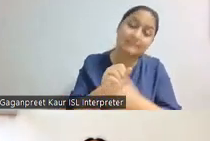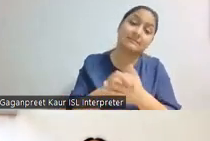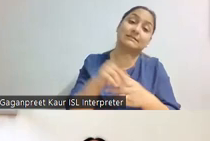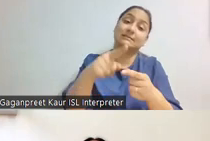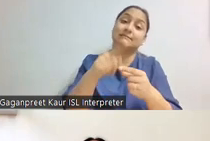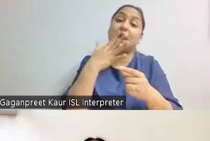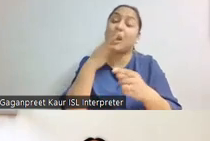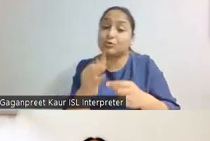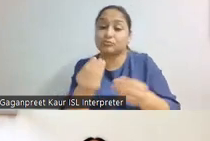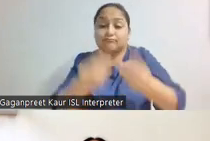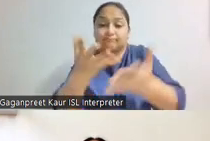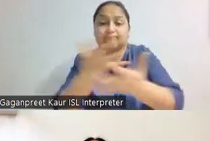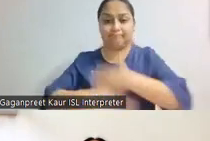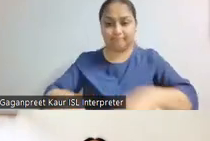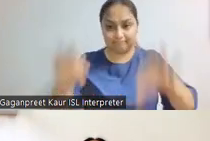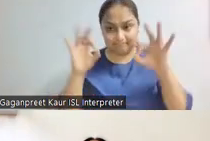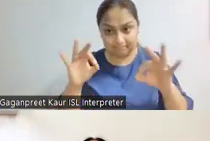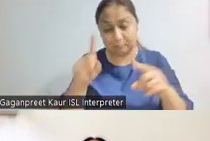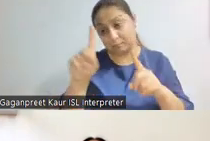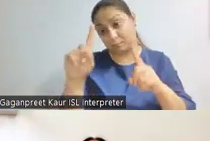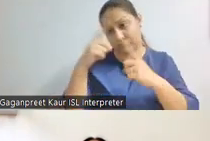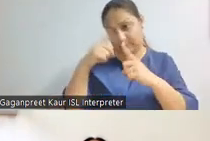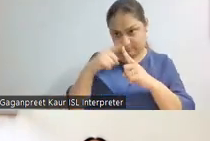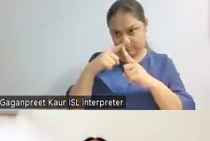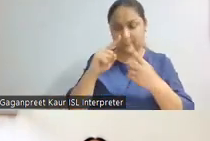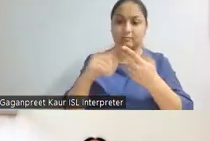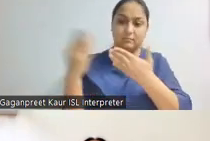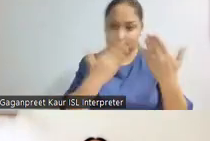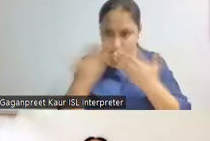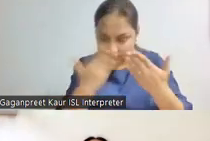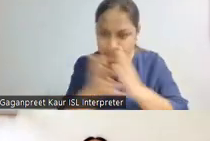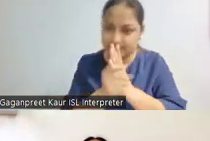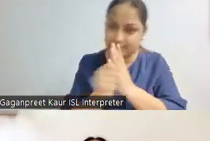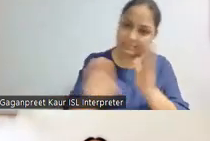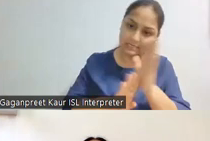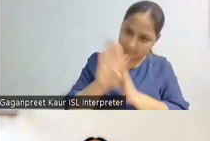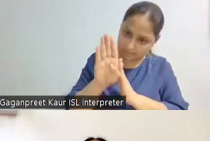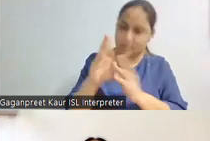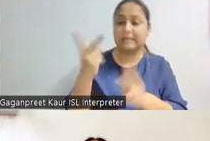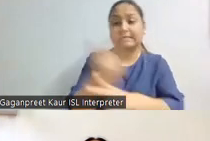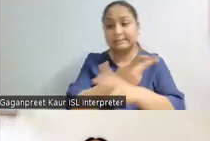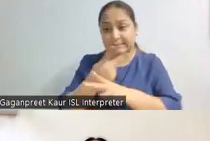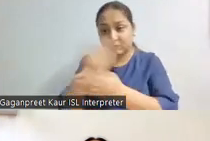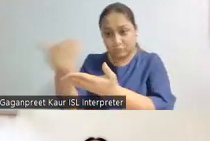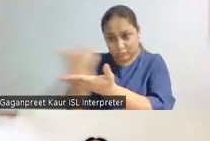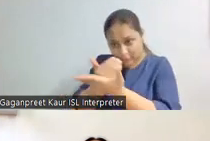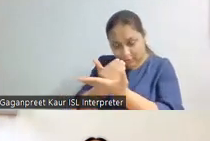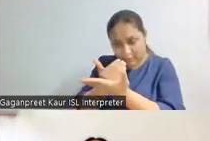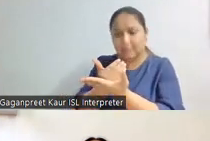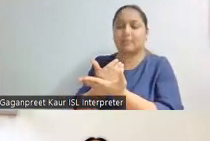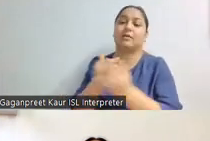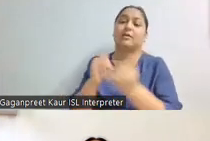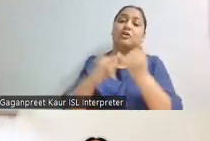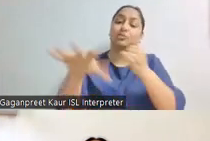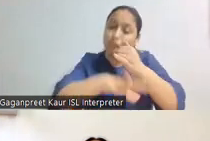are health, that's the first sub-theme, education and skill development, safety and security, social and